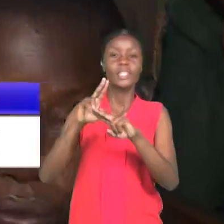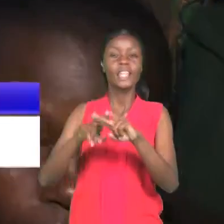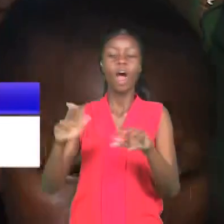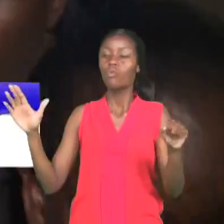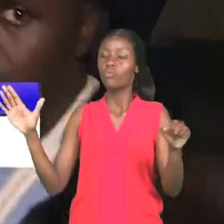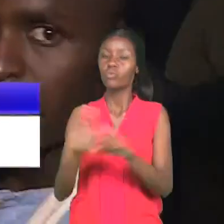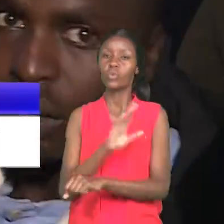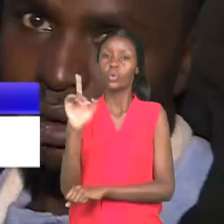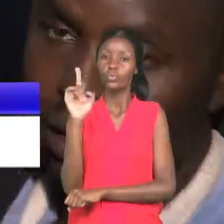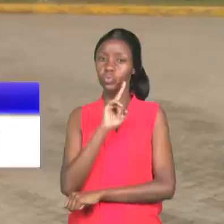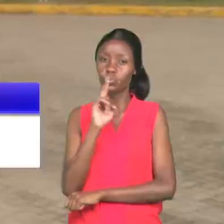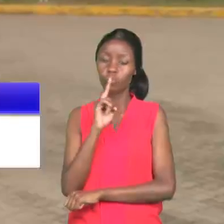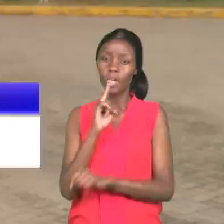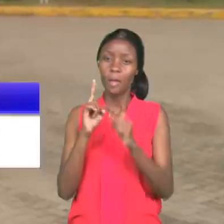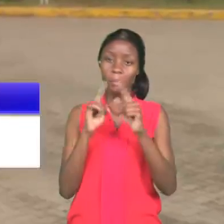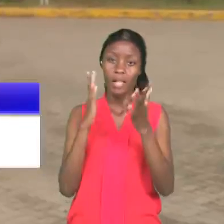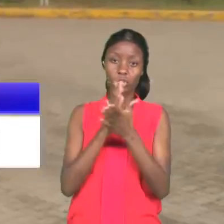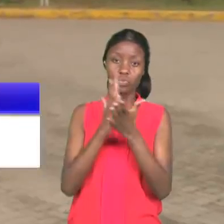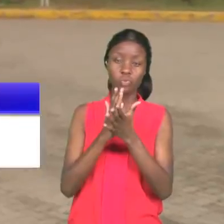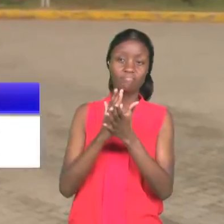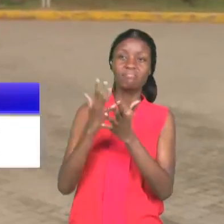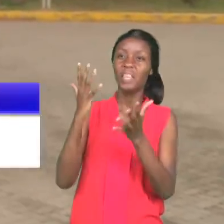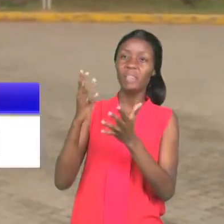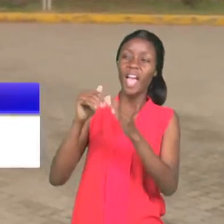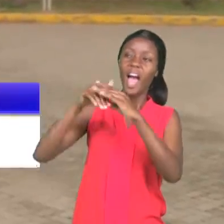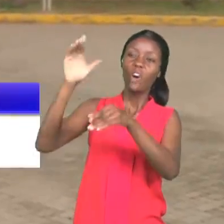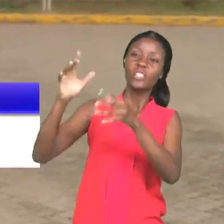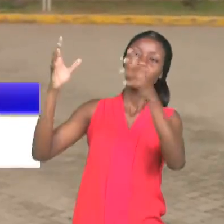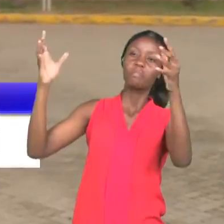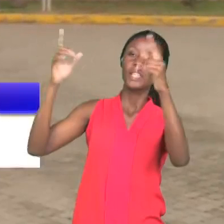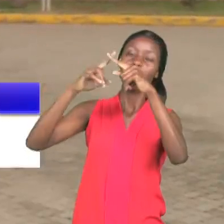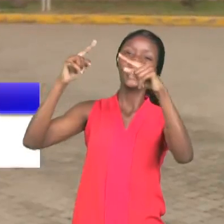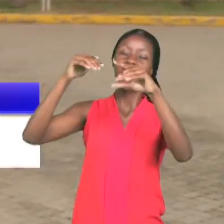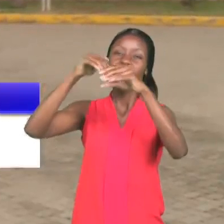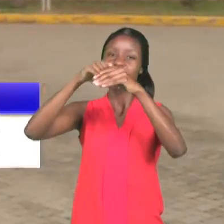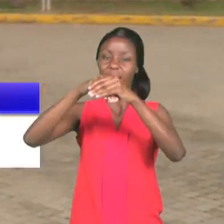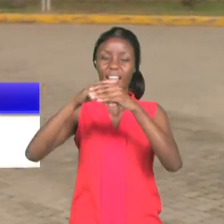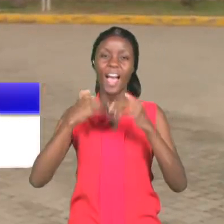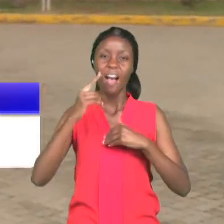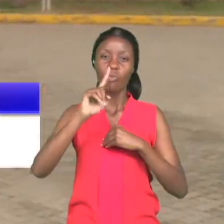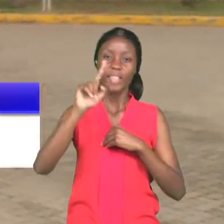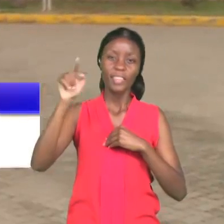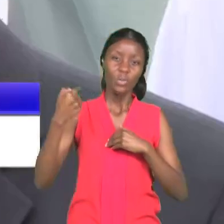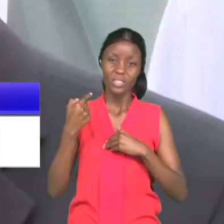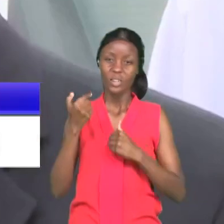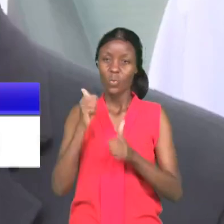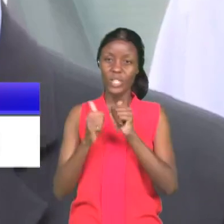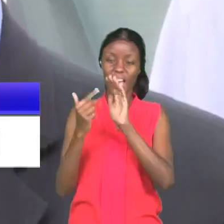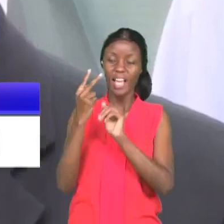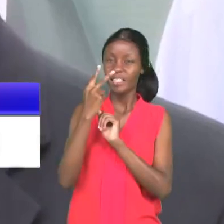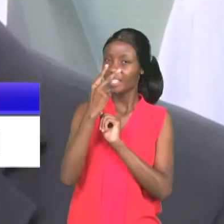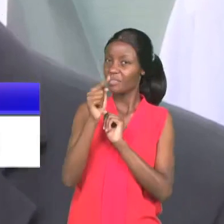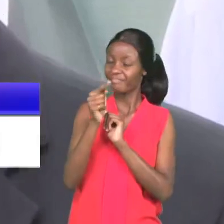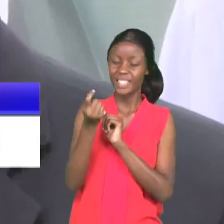hour. Although seemingly large from the outside, with roughly 1,000 persons serviced a day, the hospital feels small. This